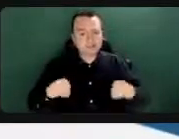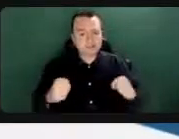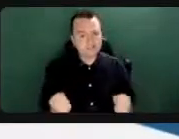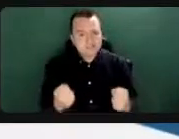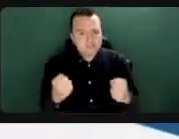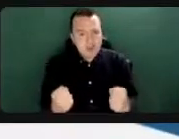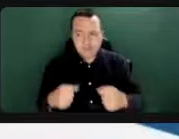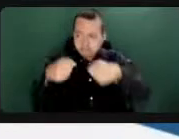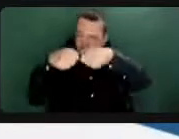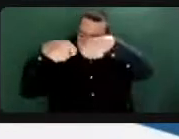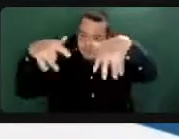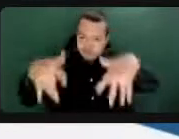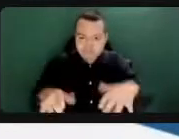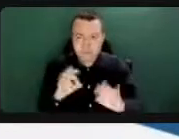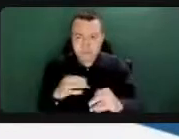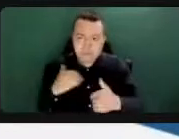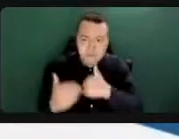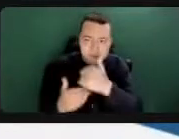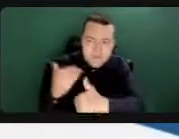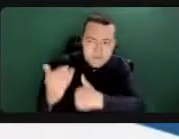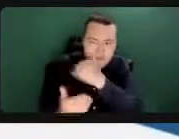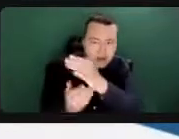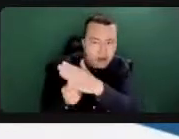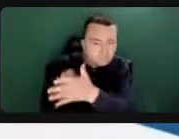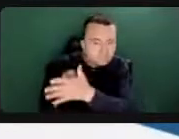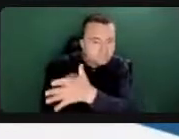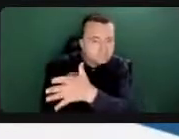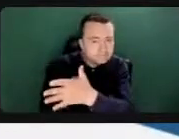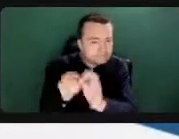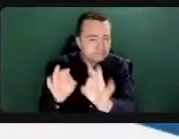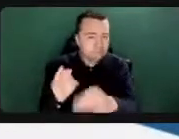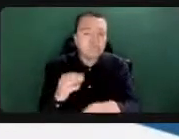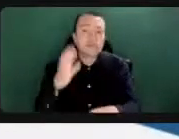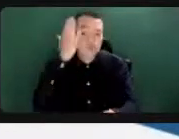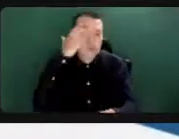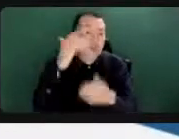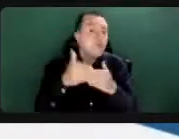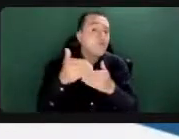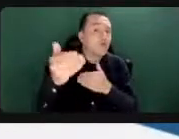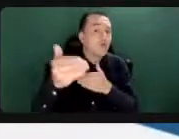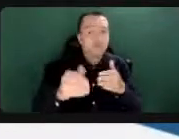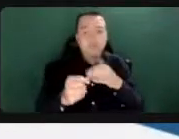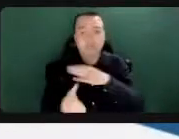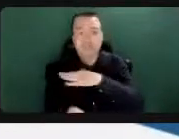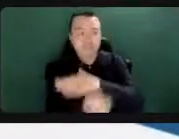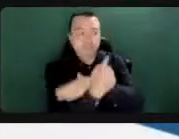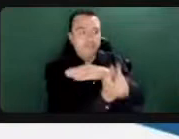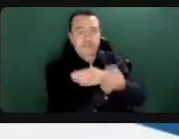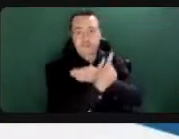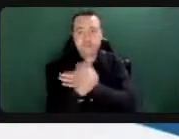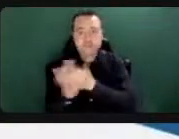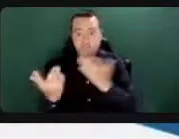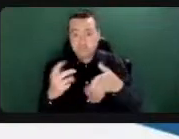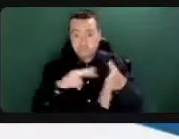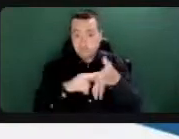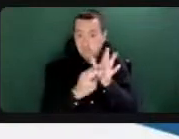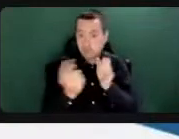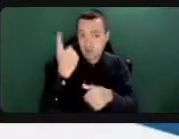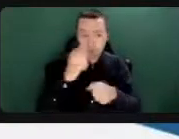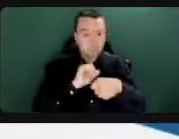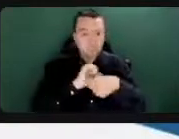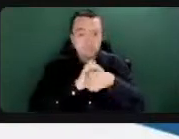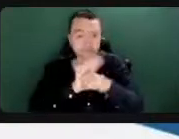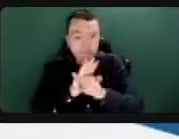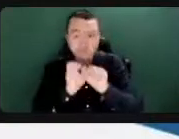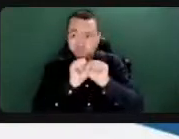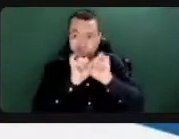challenges, not just in terms of pandemics, but of multiple hazard emergencies, and indeed of the growing need